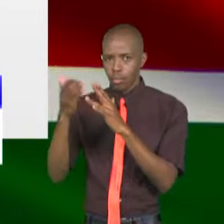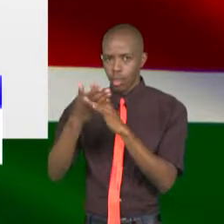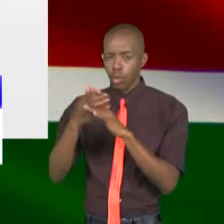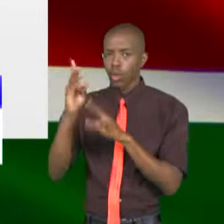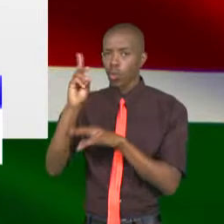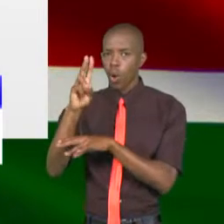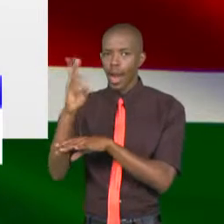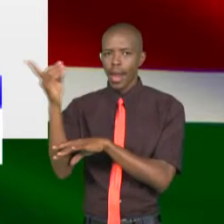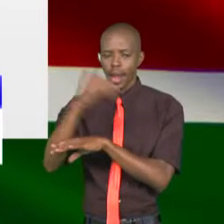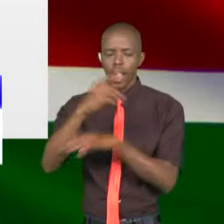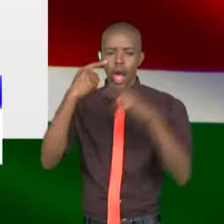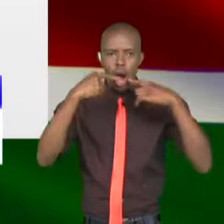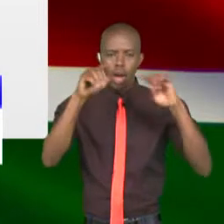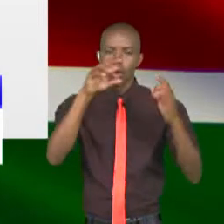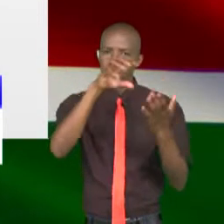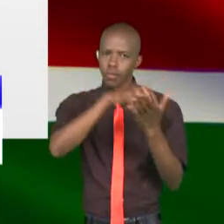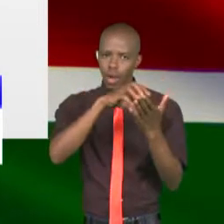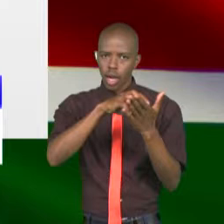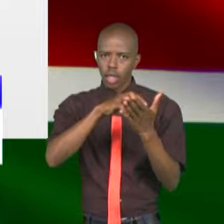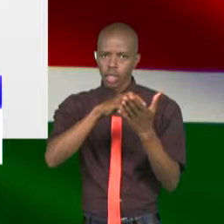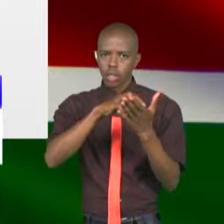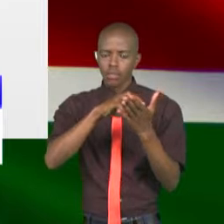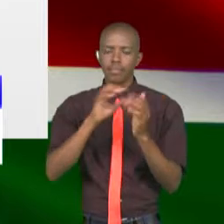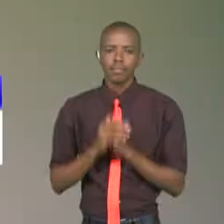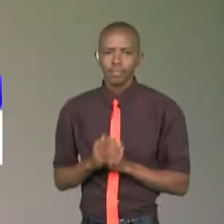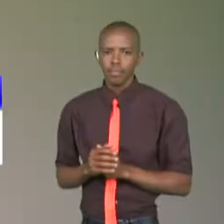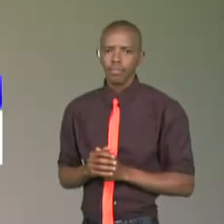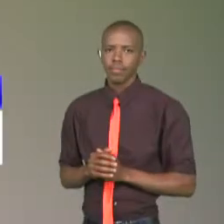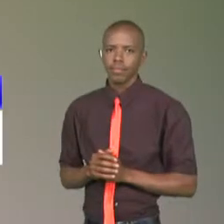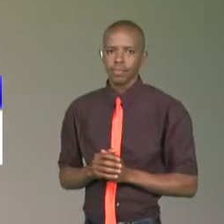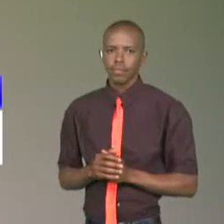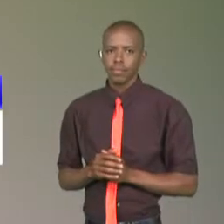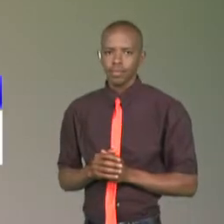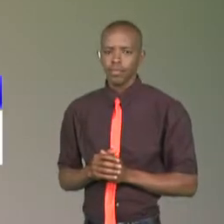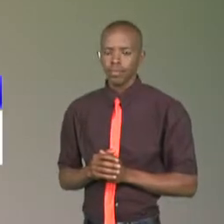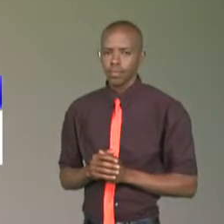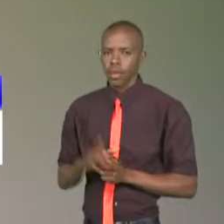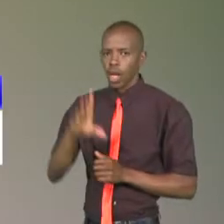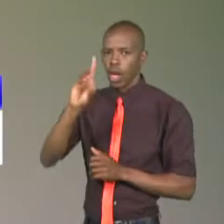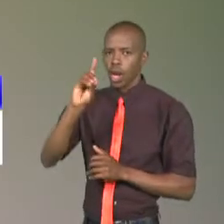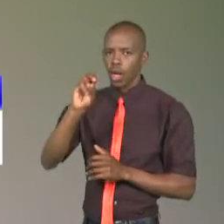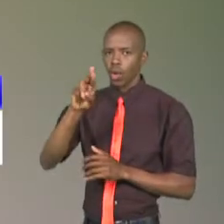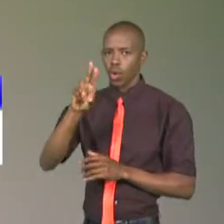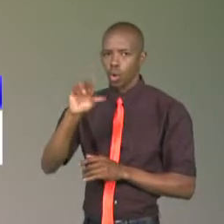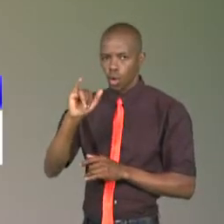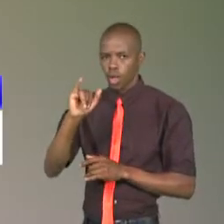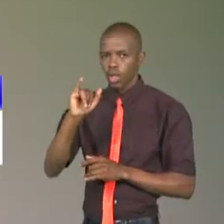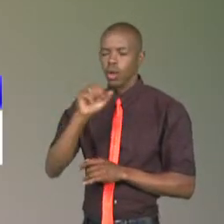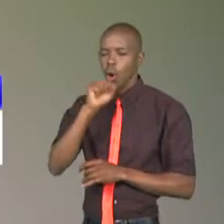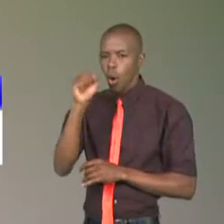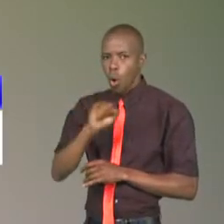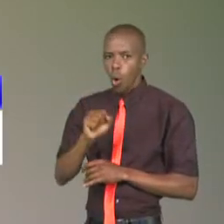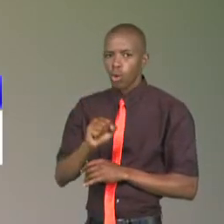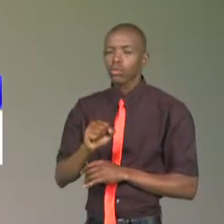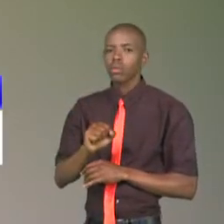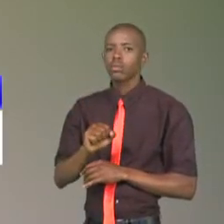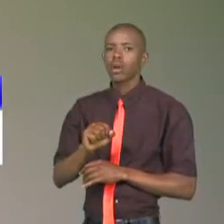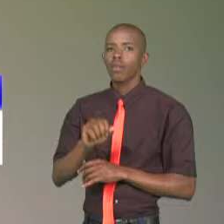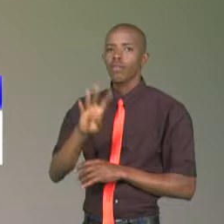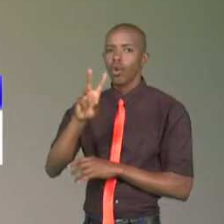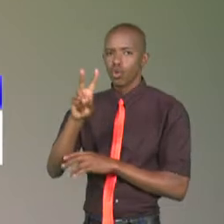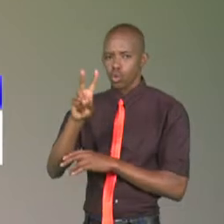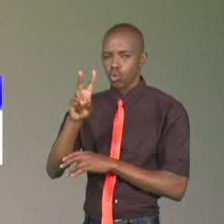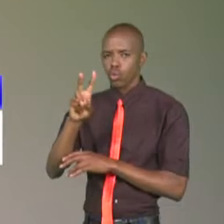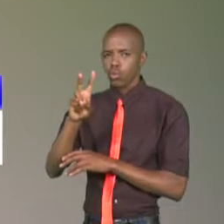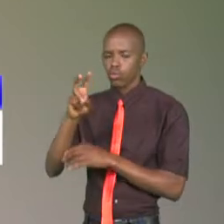of the vacancy, give notice in writing of the vacancy. Suleiman Dori, the 42-year-old legislator, joined politics in